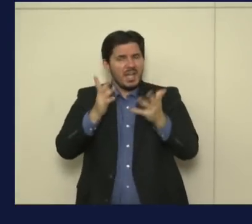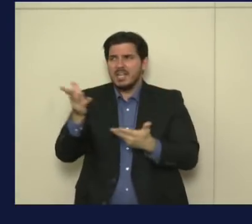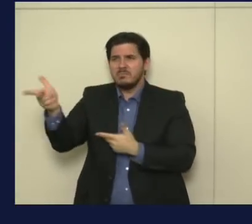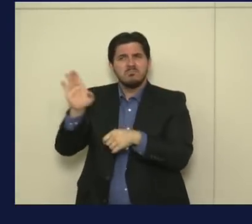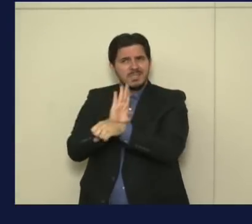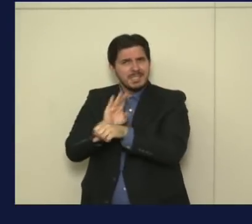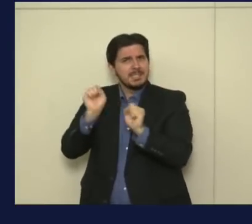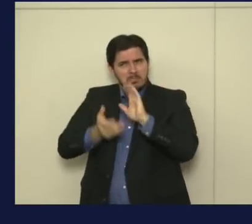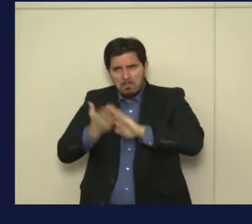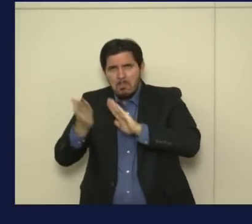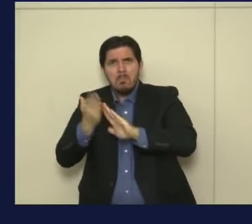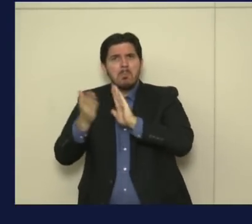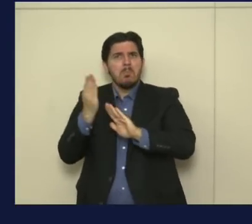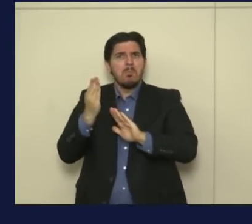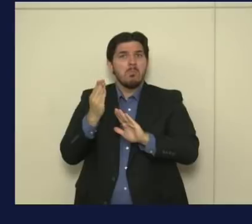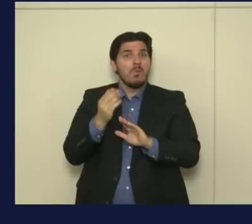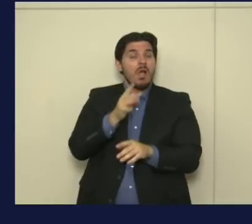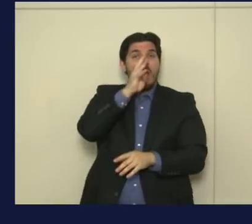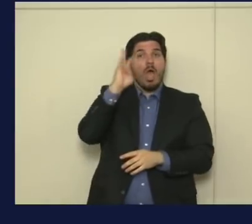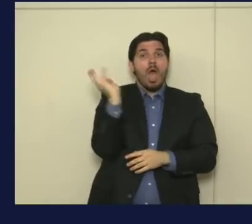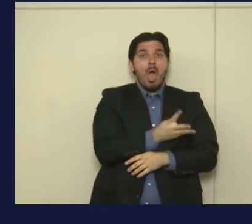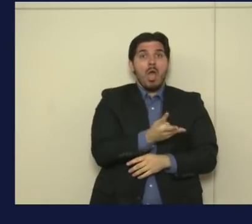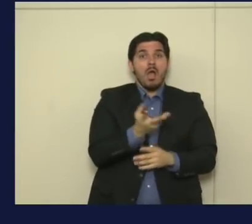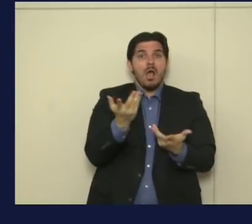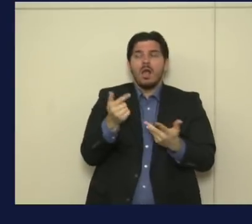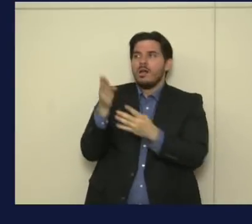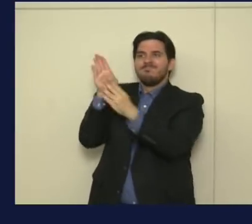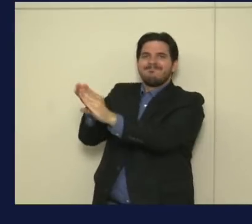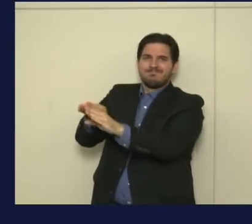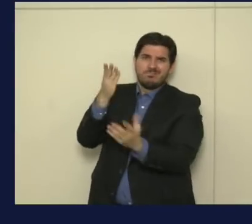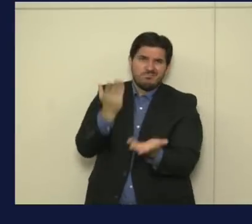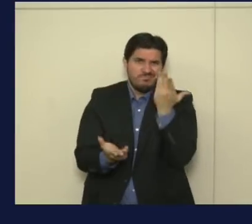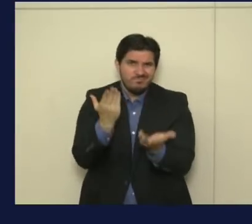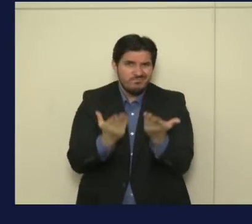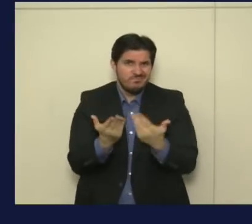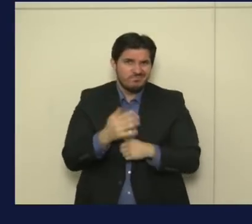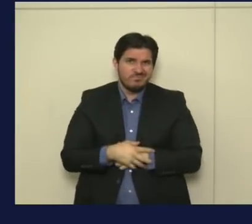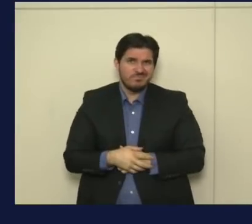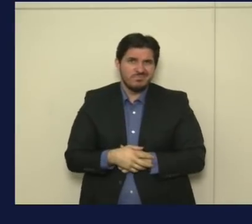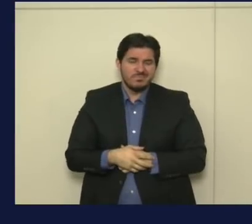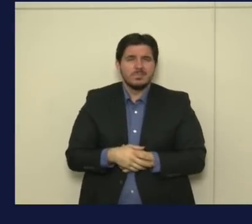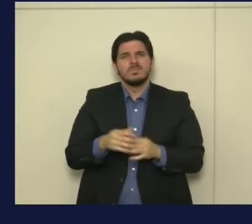Do your part, and we believe that we can be successful.